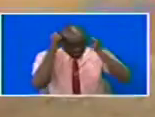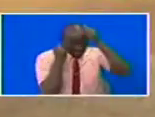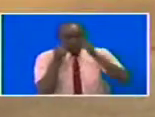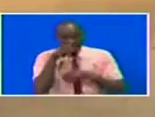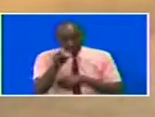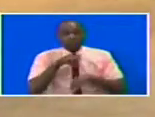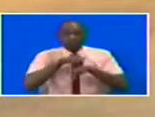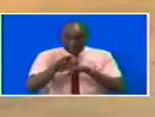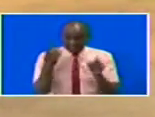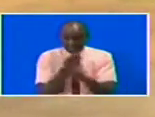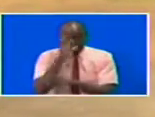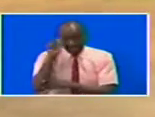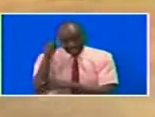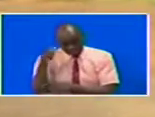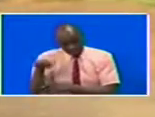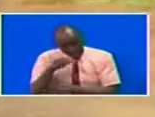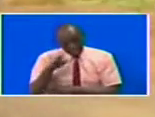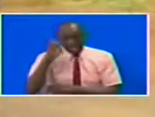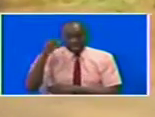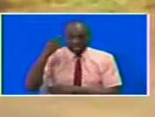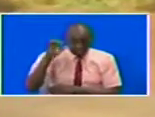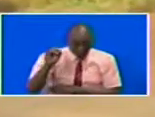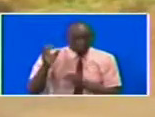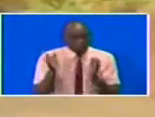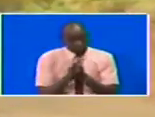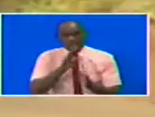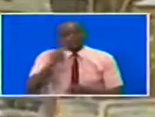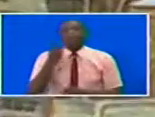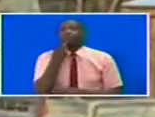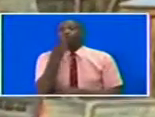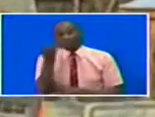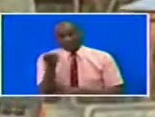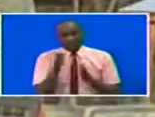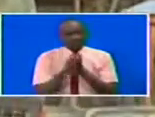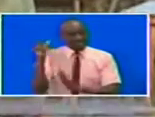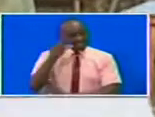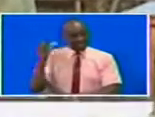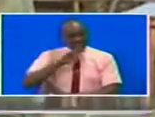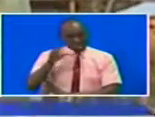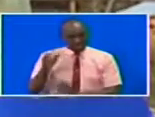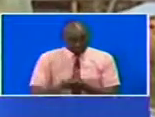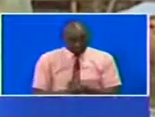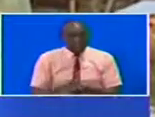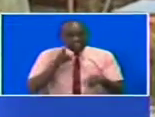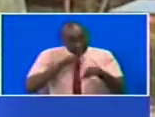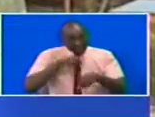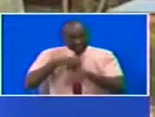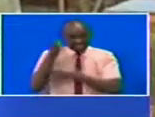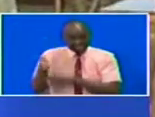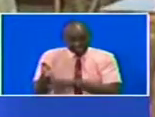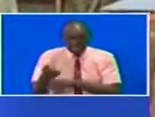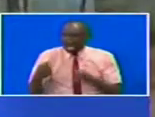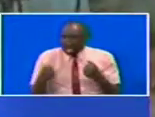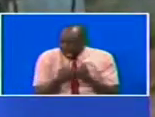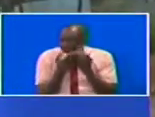be sent to parts of Baringo, Elgeyo Marakwet, and West Pokot and Laikipia Counties. Their deployment follows